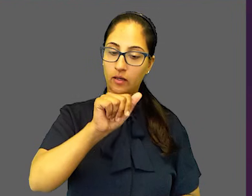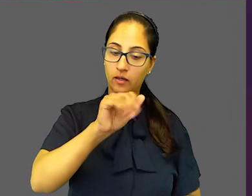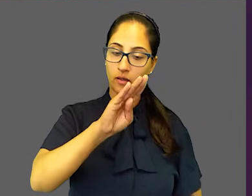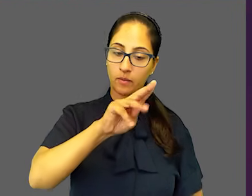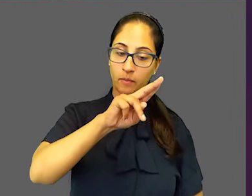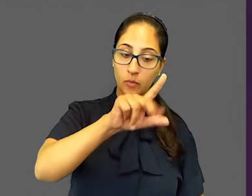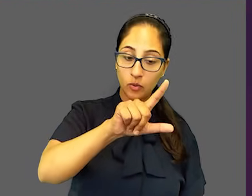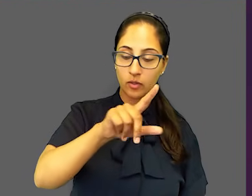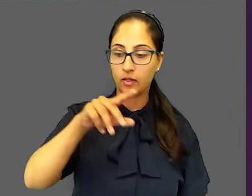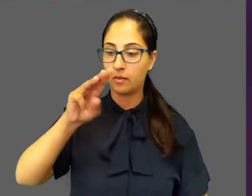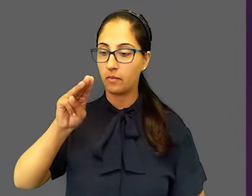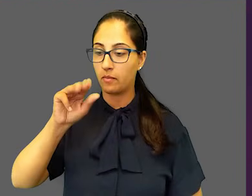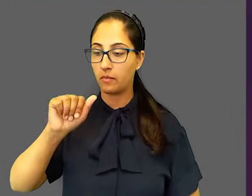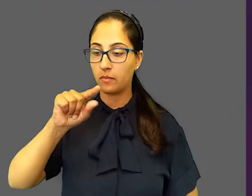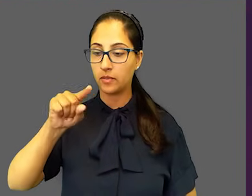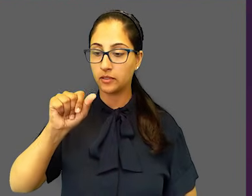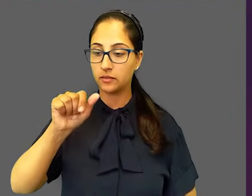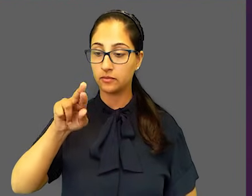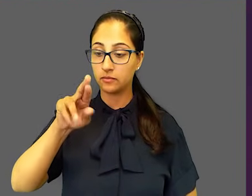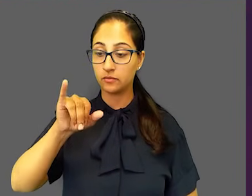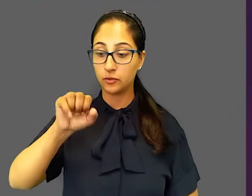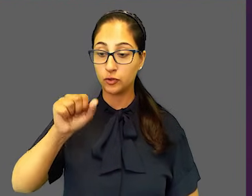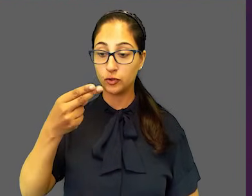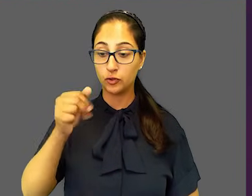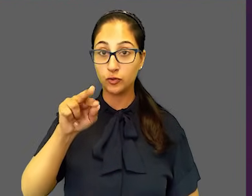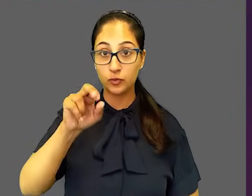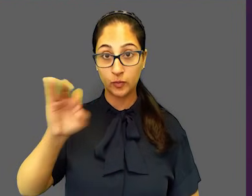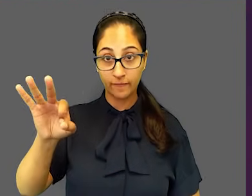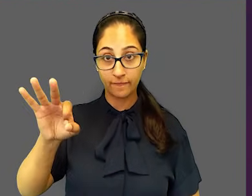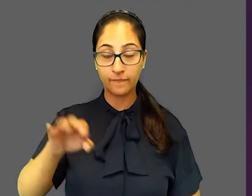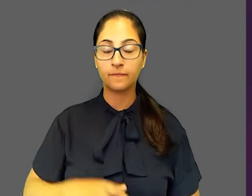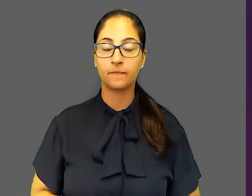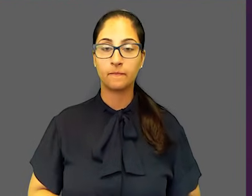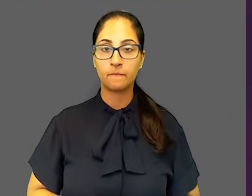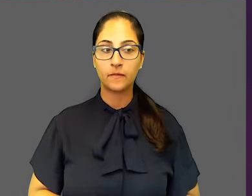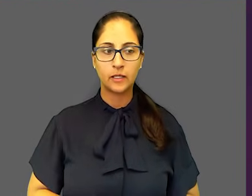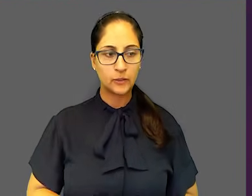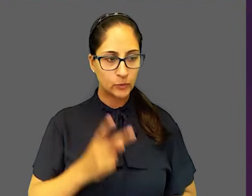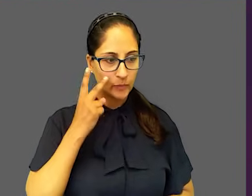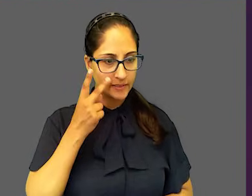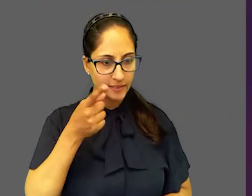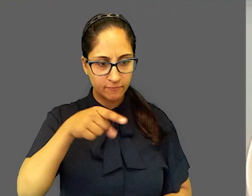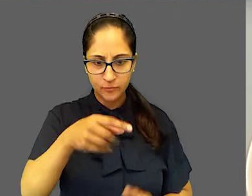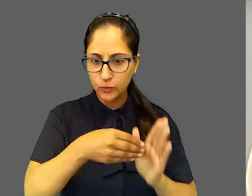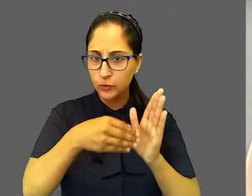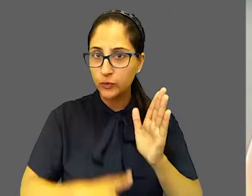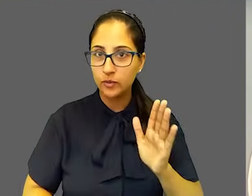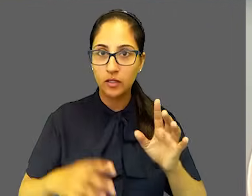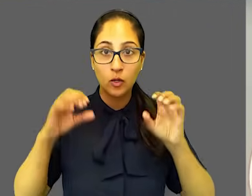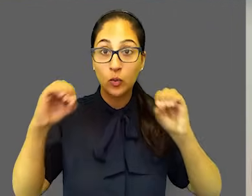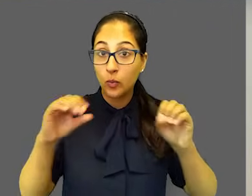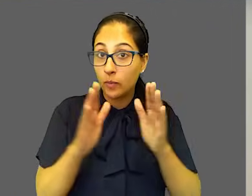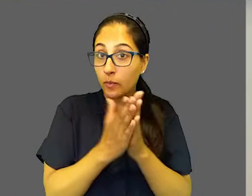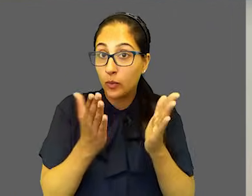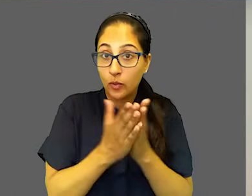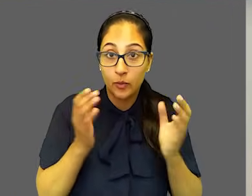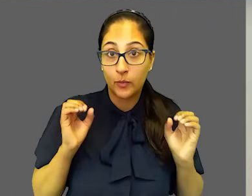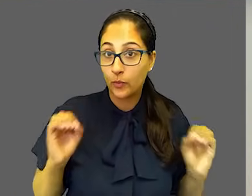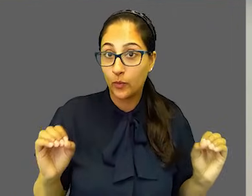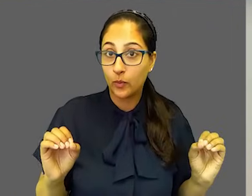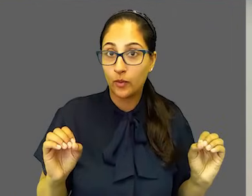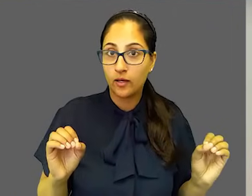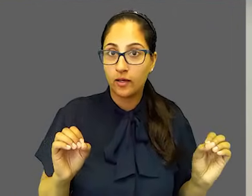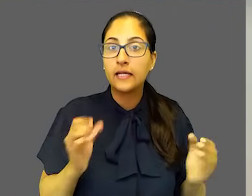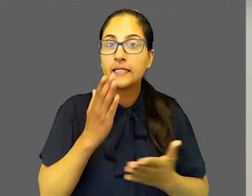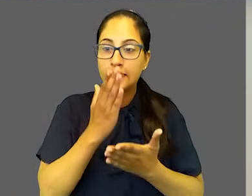Sharif. It was amazing to see these students who did not necessarily have a book, or even they had photocopies of these